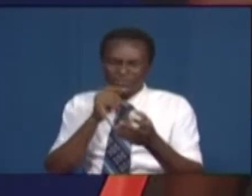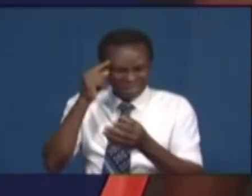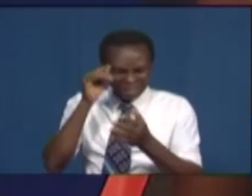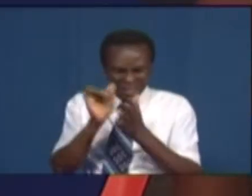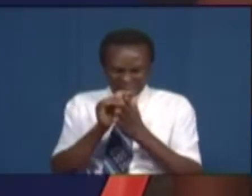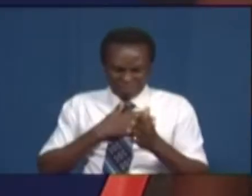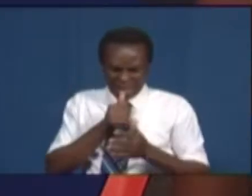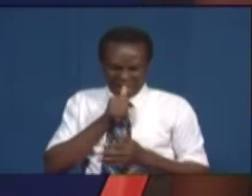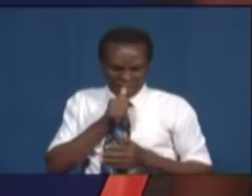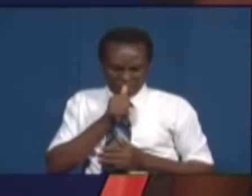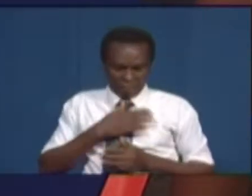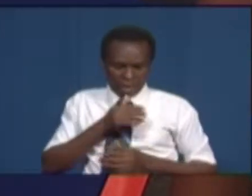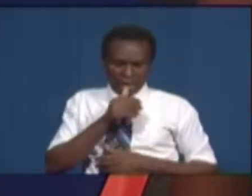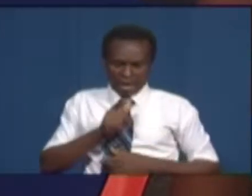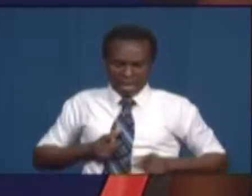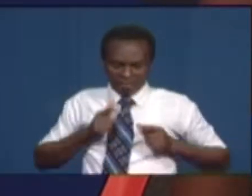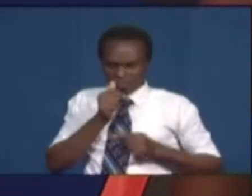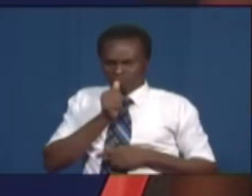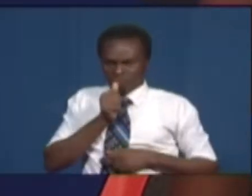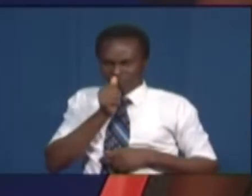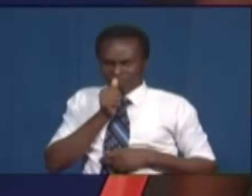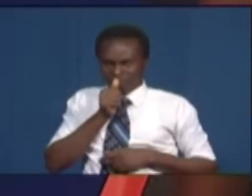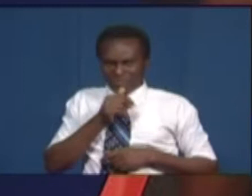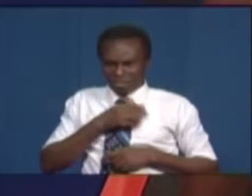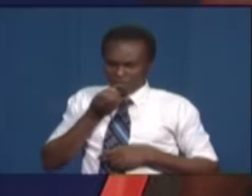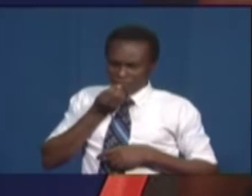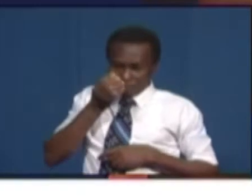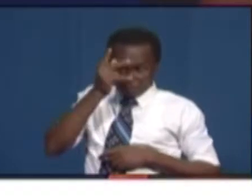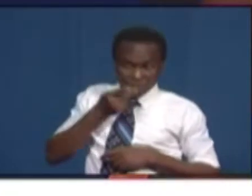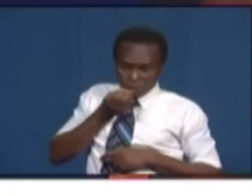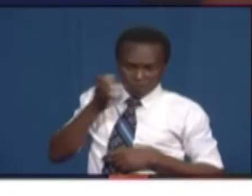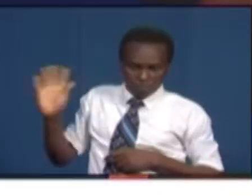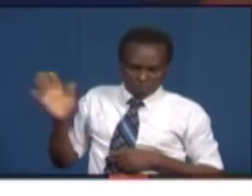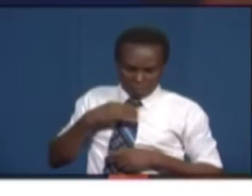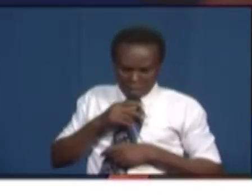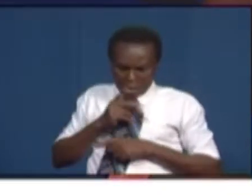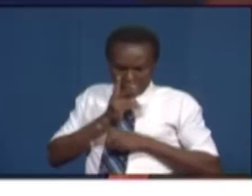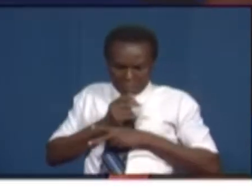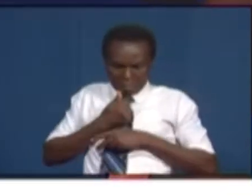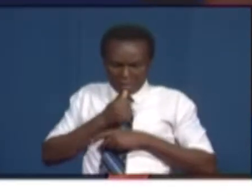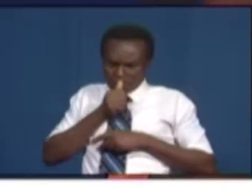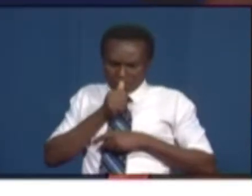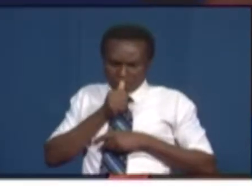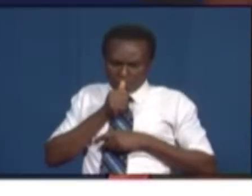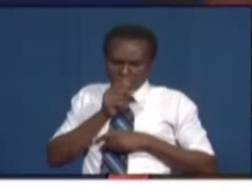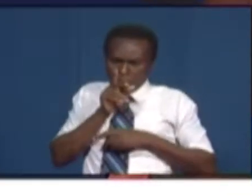people. Mm-hmm. In our schools, some in Accra here do have the counseling